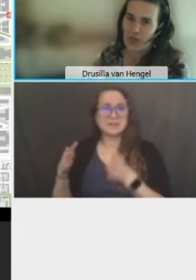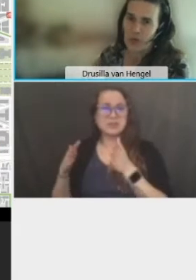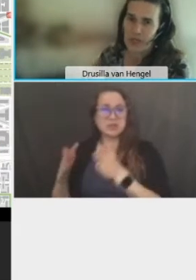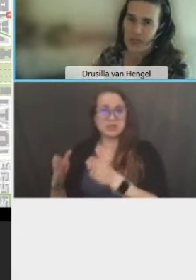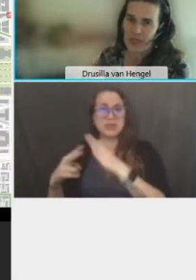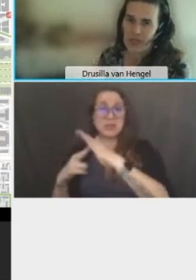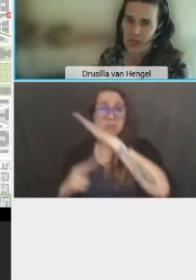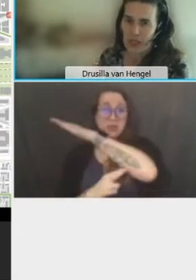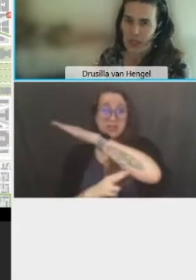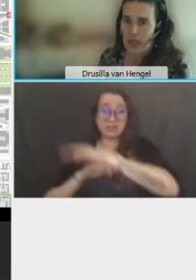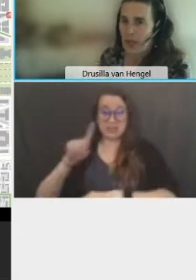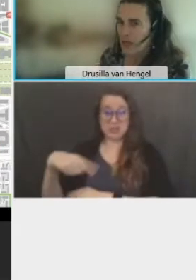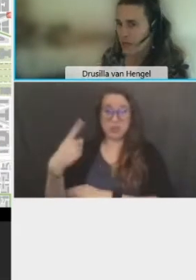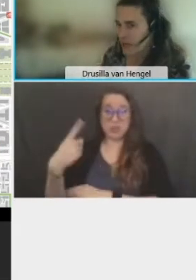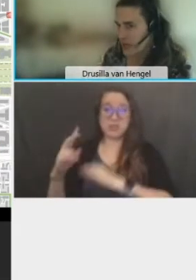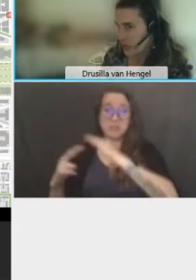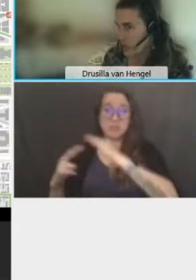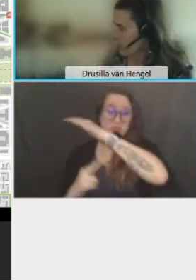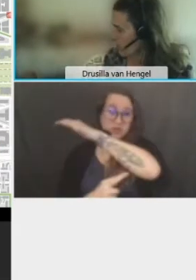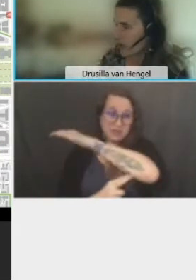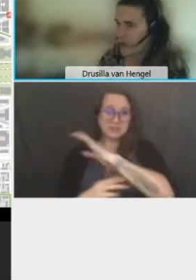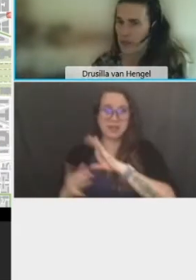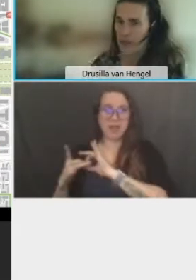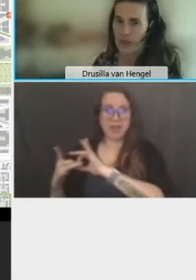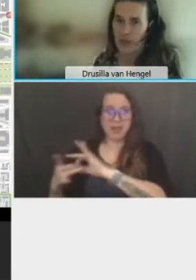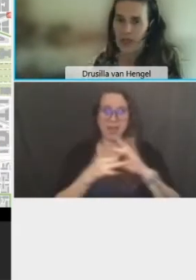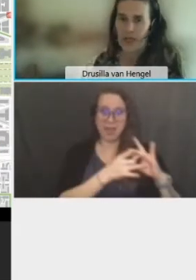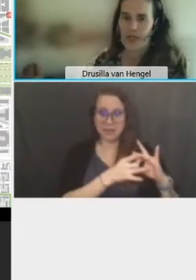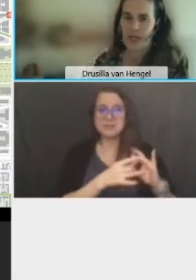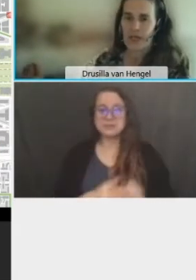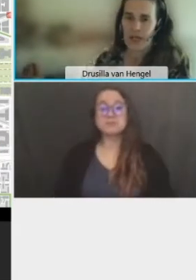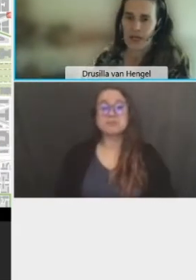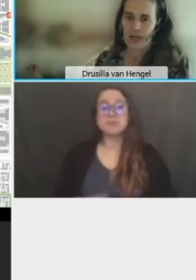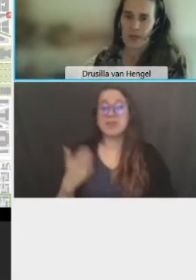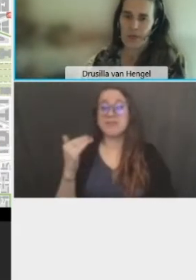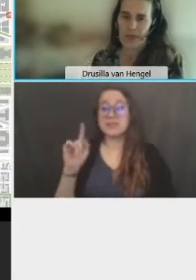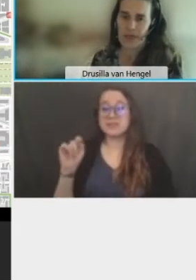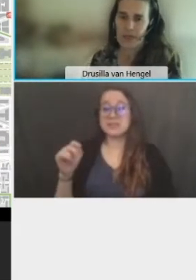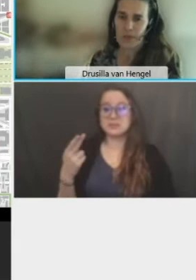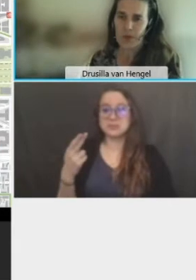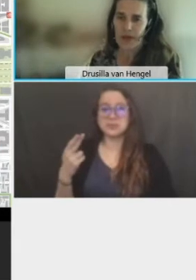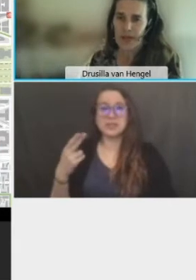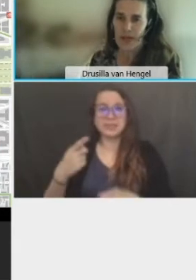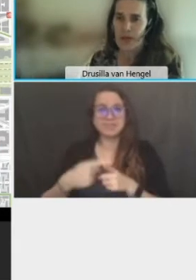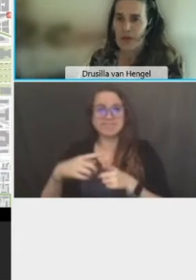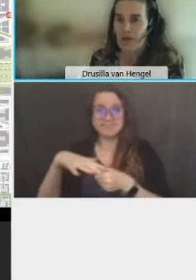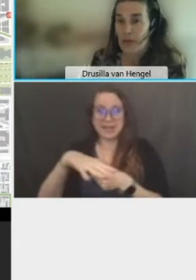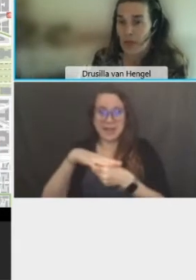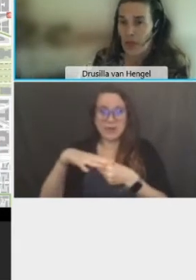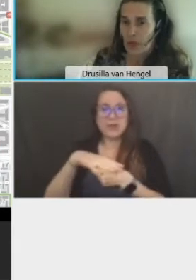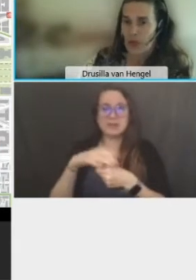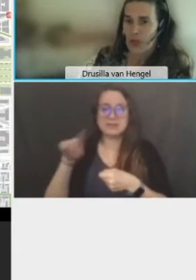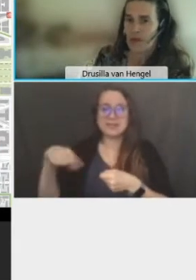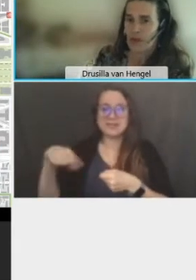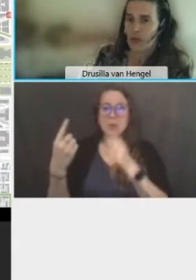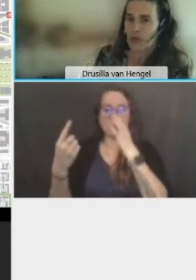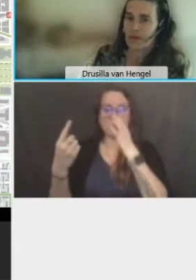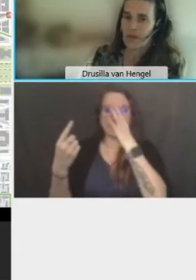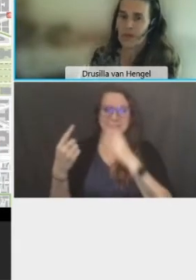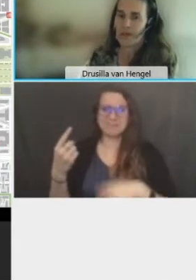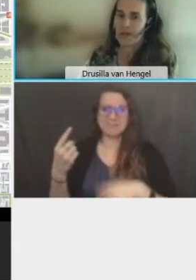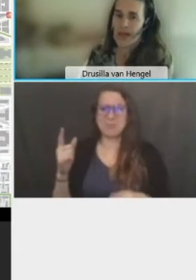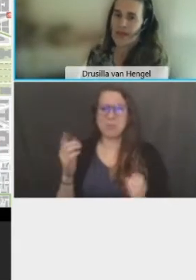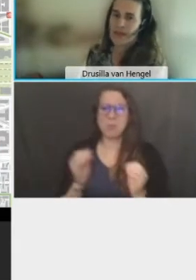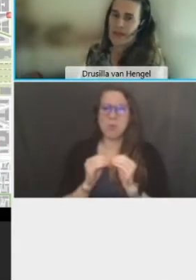DC's Central Business District. The 15th Street corridor is a logical connection and alignment because it provides the lower traffic